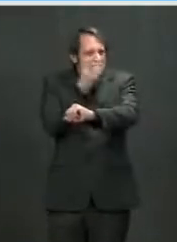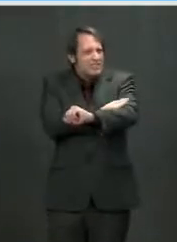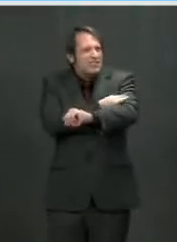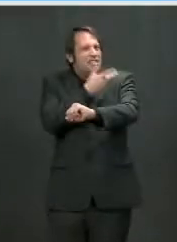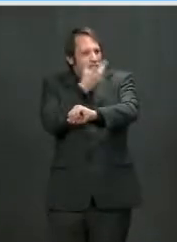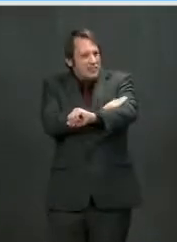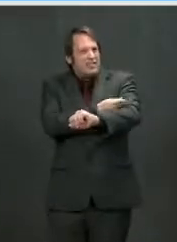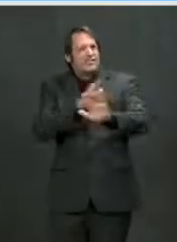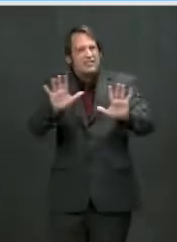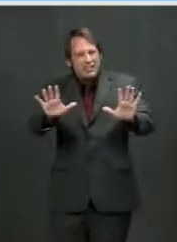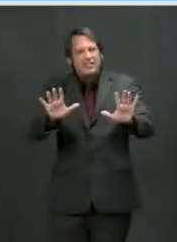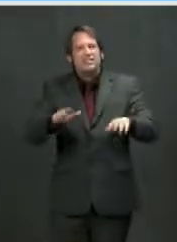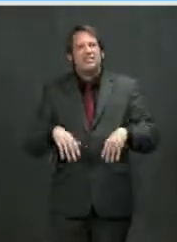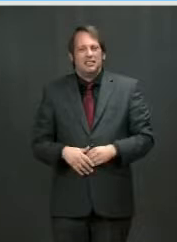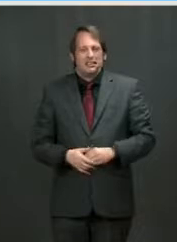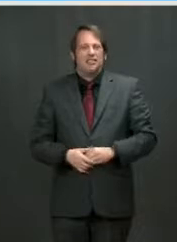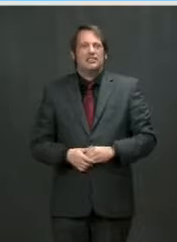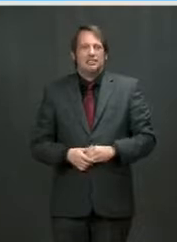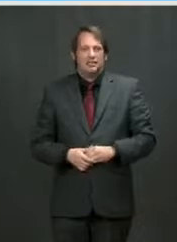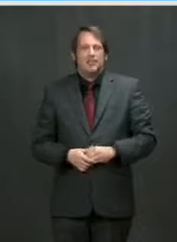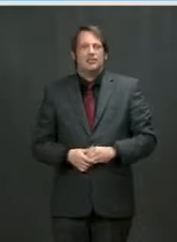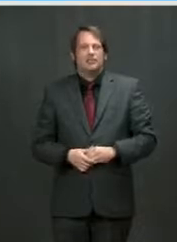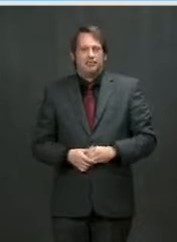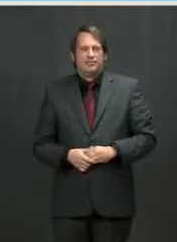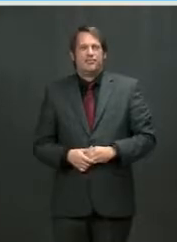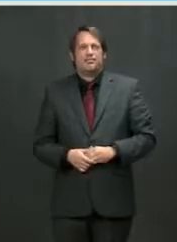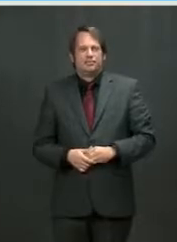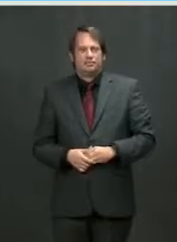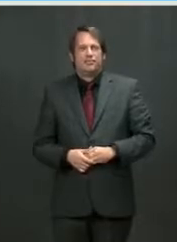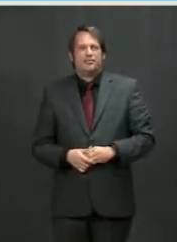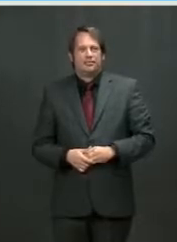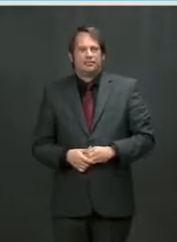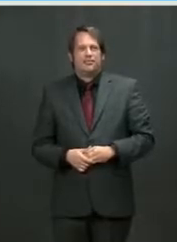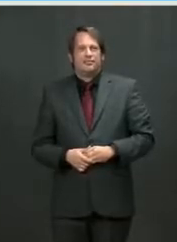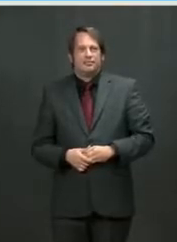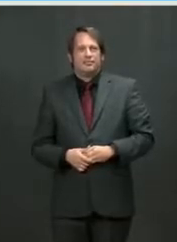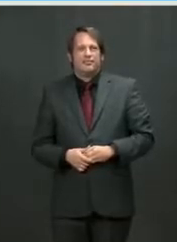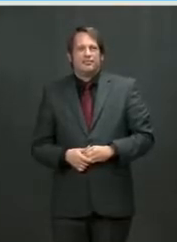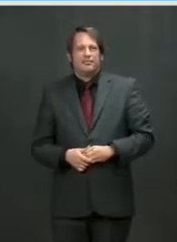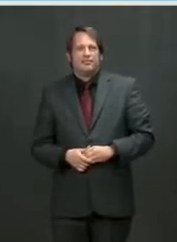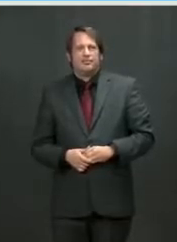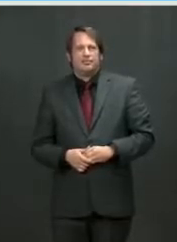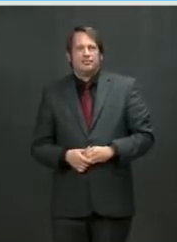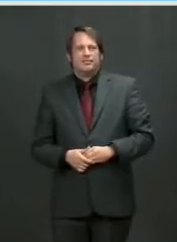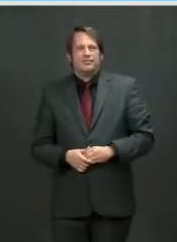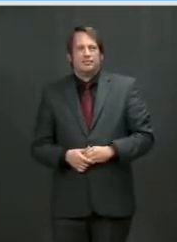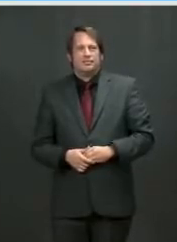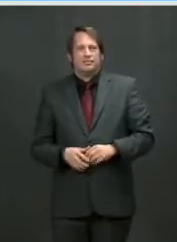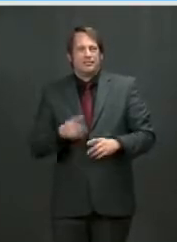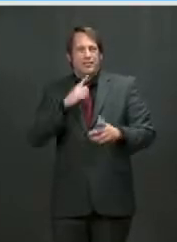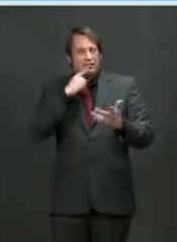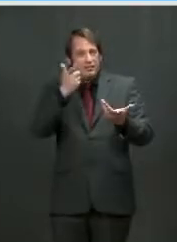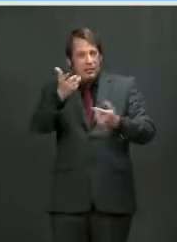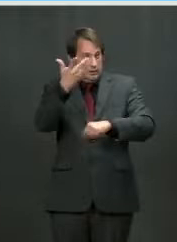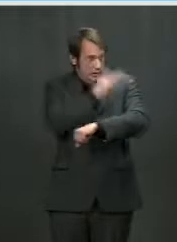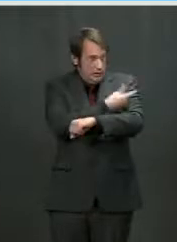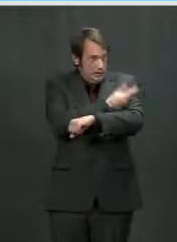more vaccine out there and more vaccinations out there and really less disease